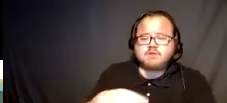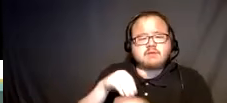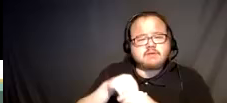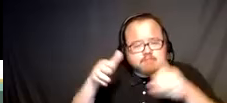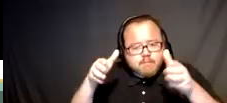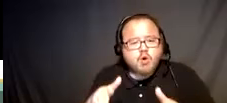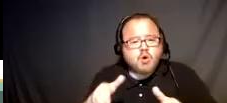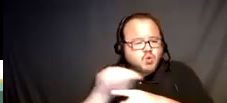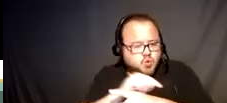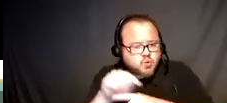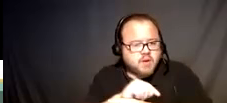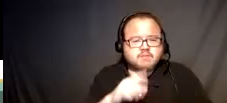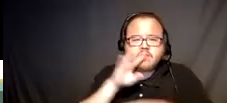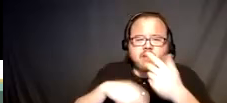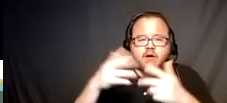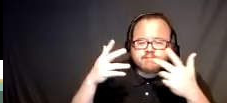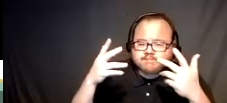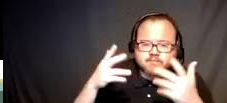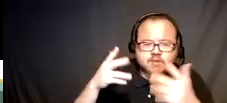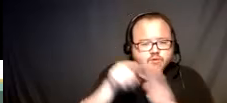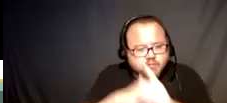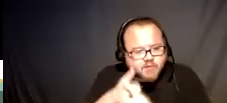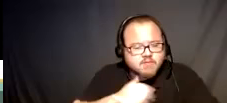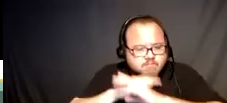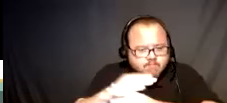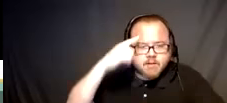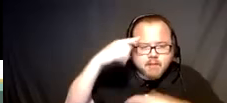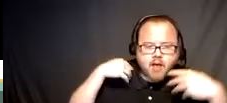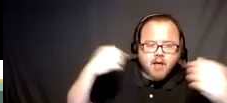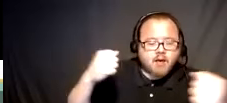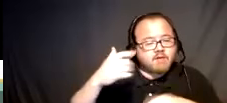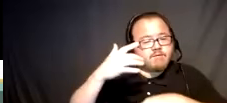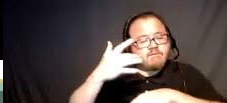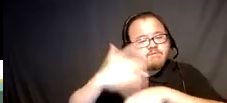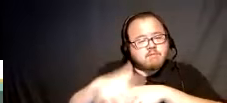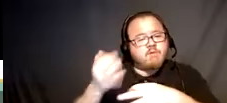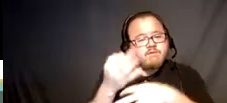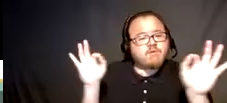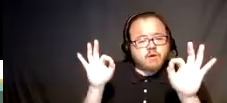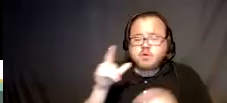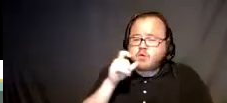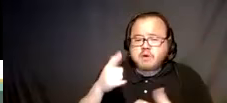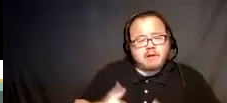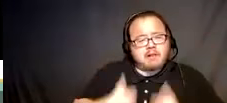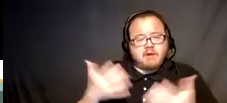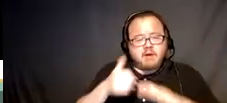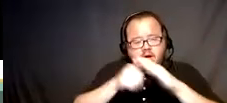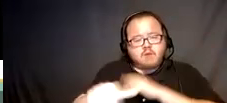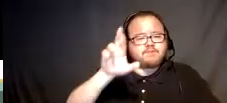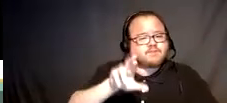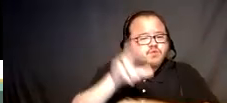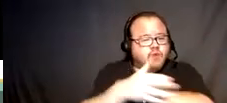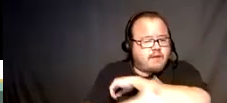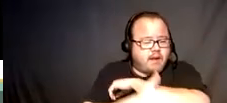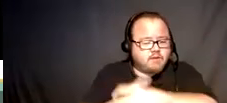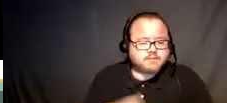that cover the topics of suicide prevention and mental health that are available for free to anyone who lives or works in Riverside County. The